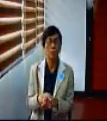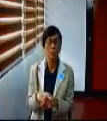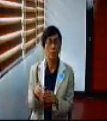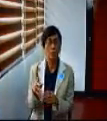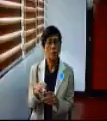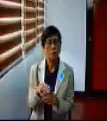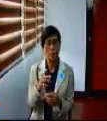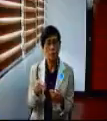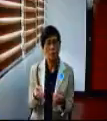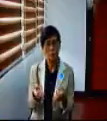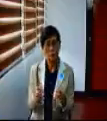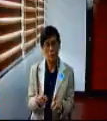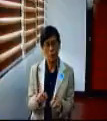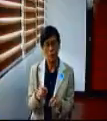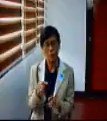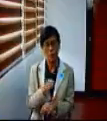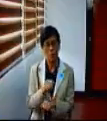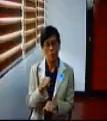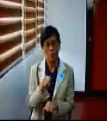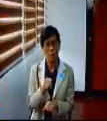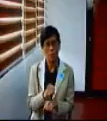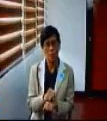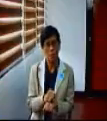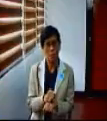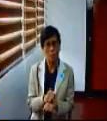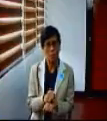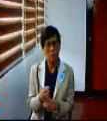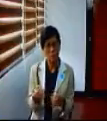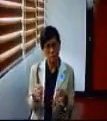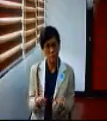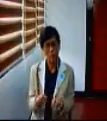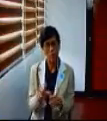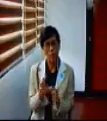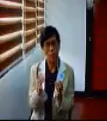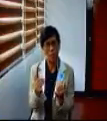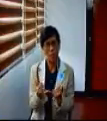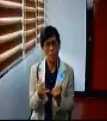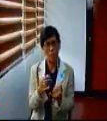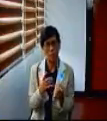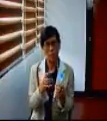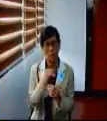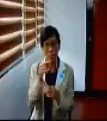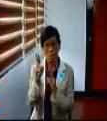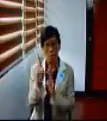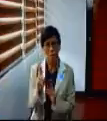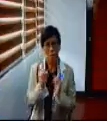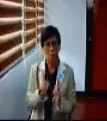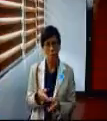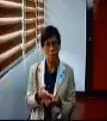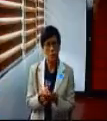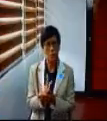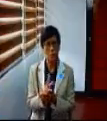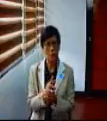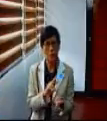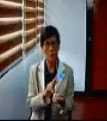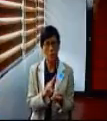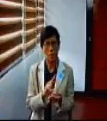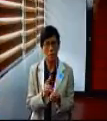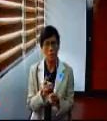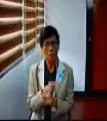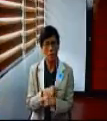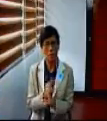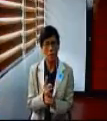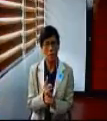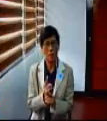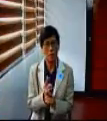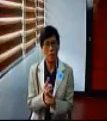the state is unable to protect them, or in the event that the company does not respect human rights, a remedy. And then it